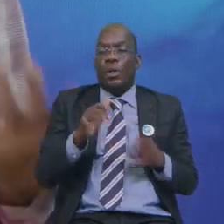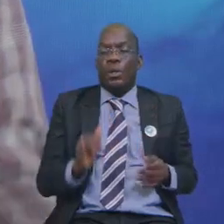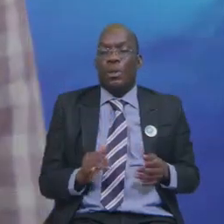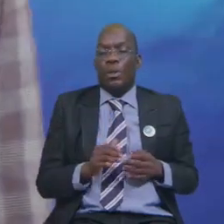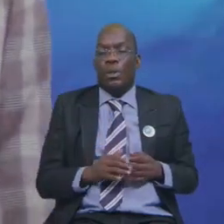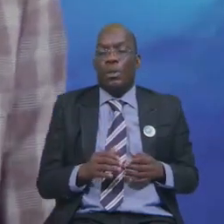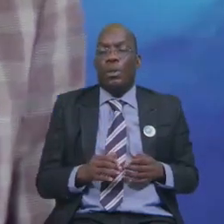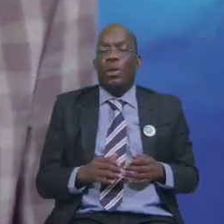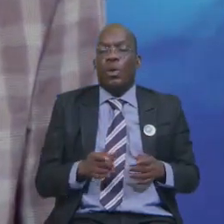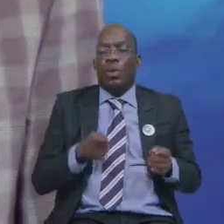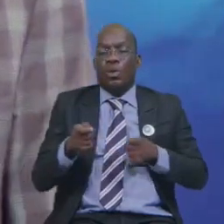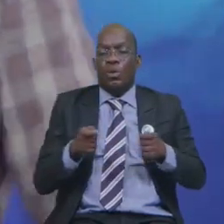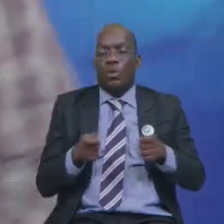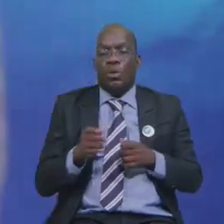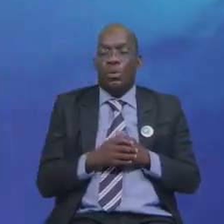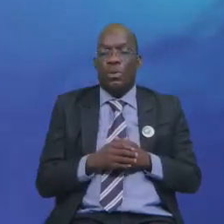Mortify